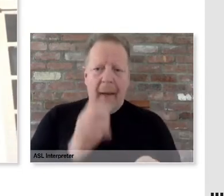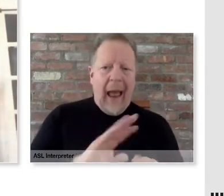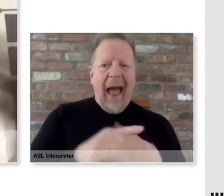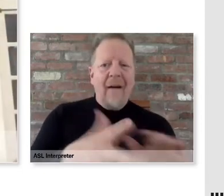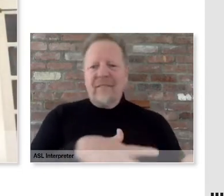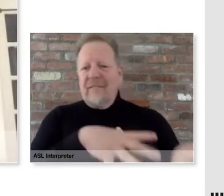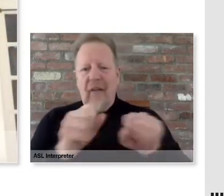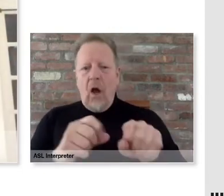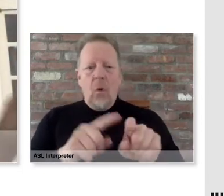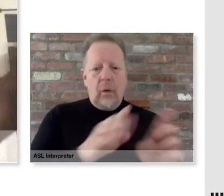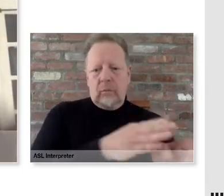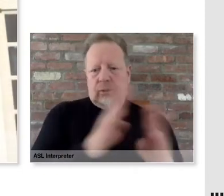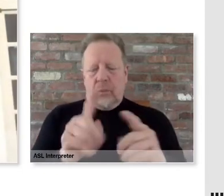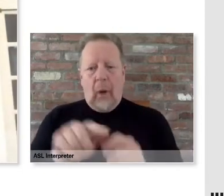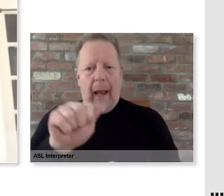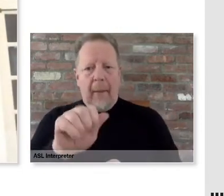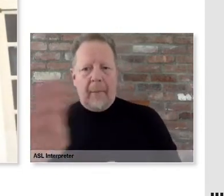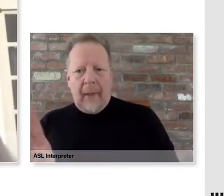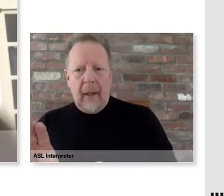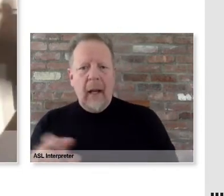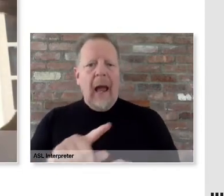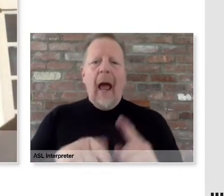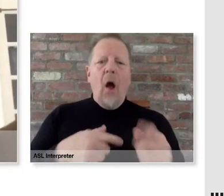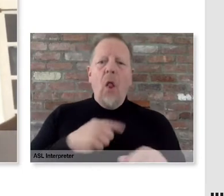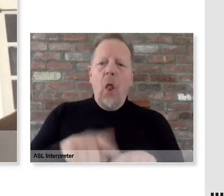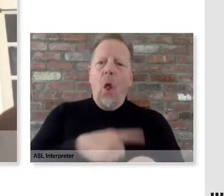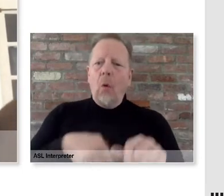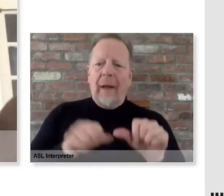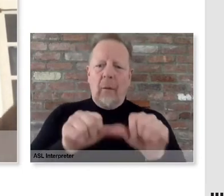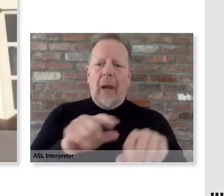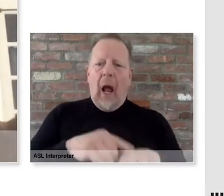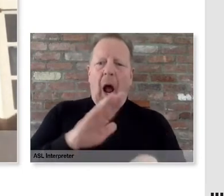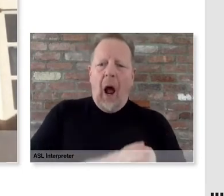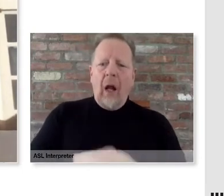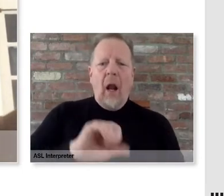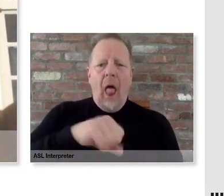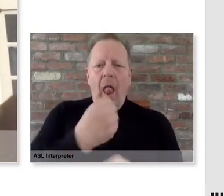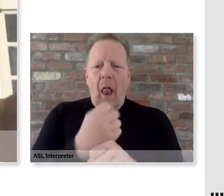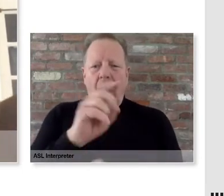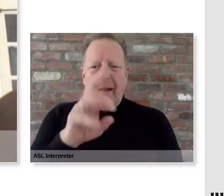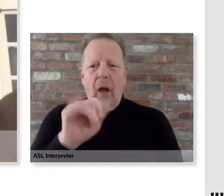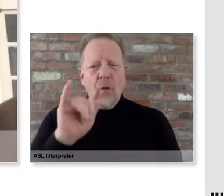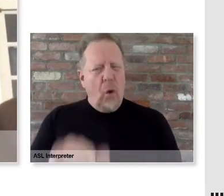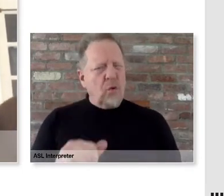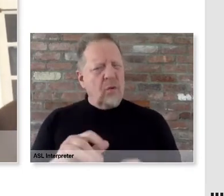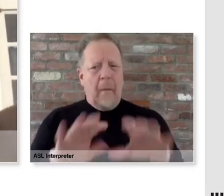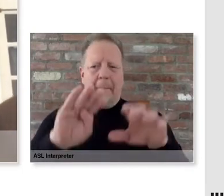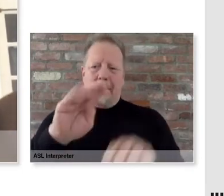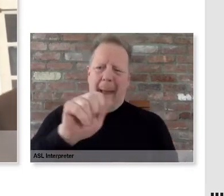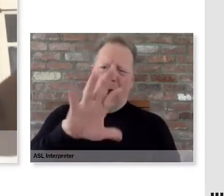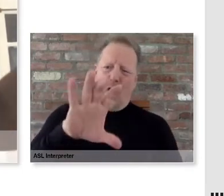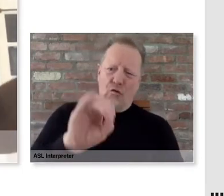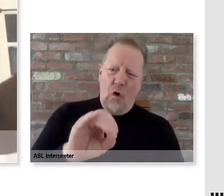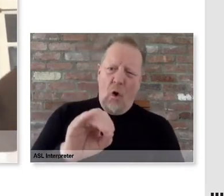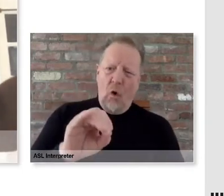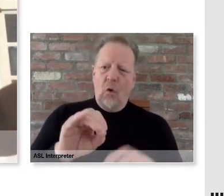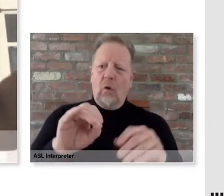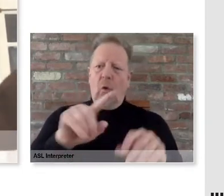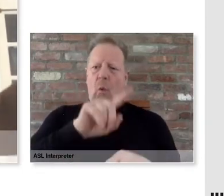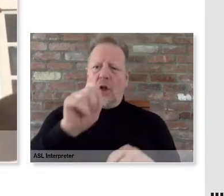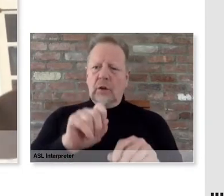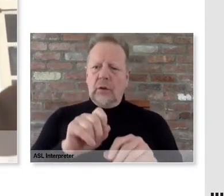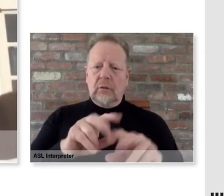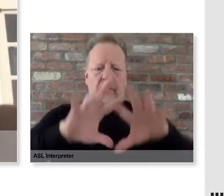and B? How long do we need to be under lockdown? Those are macro scale questions. In order to understand that, you need to know some kind of